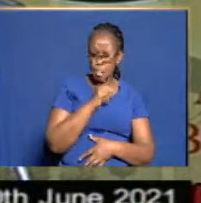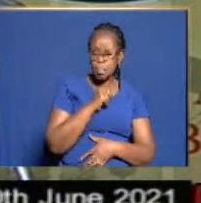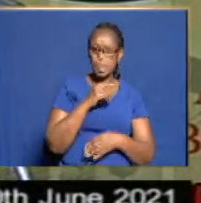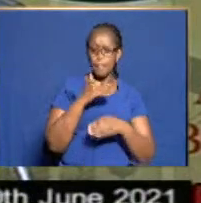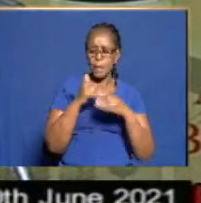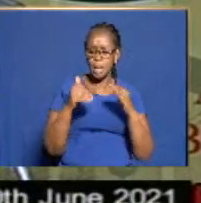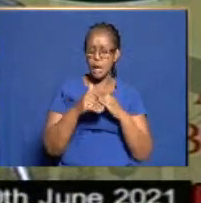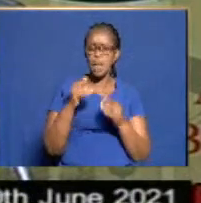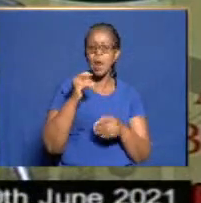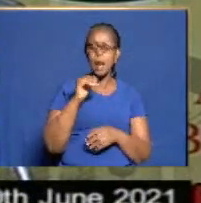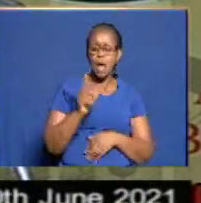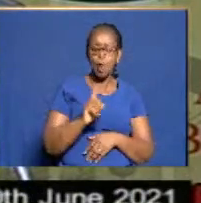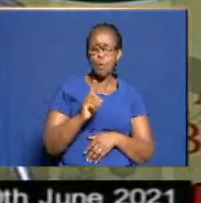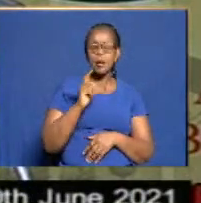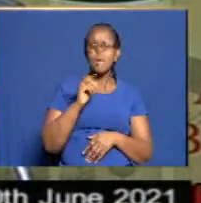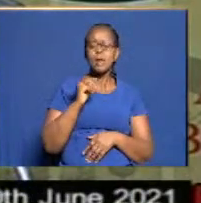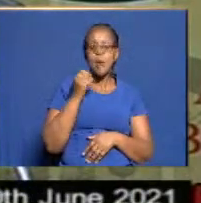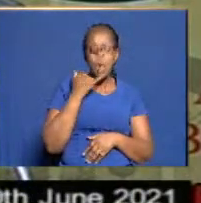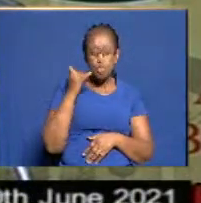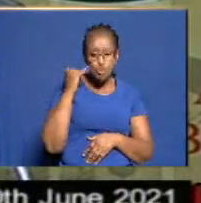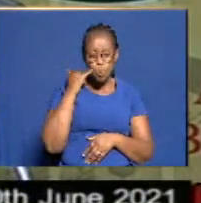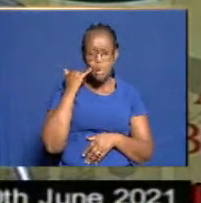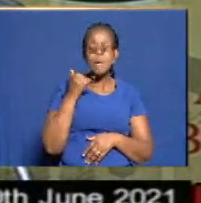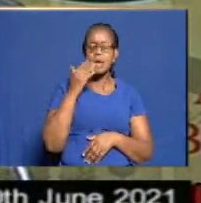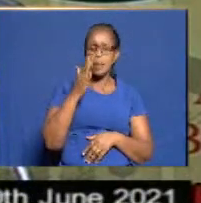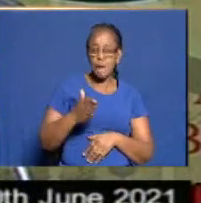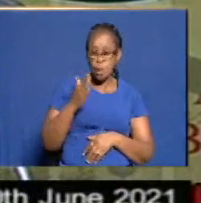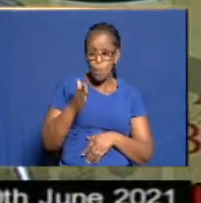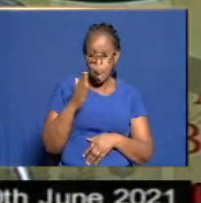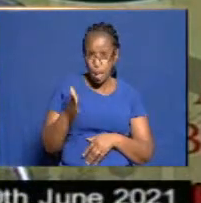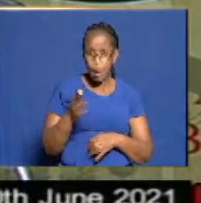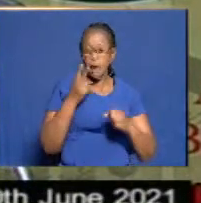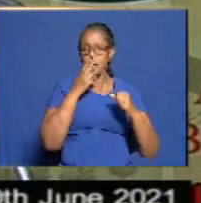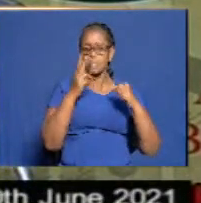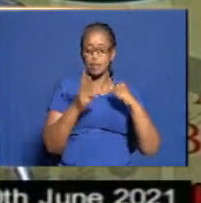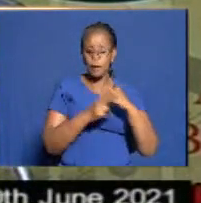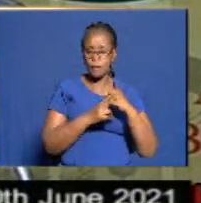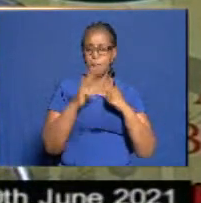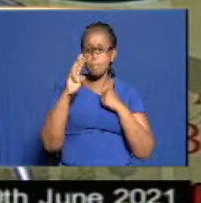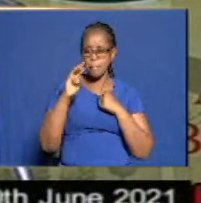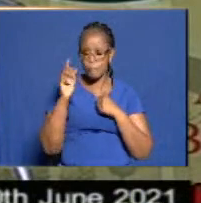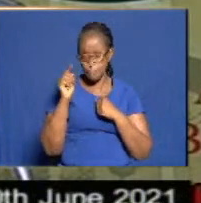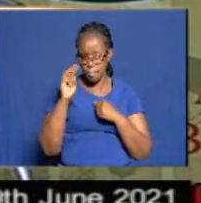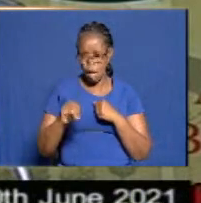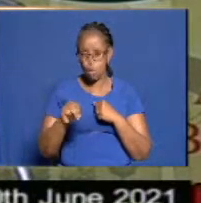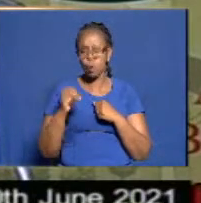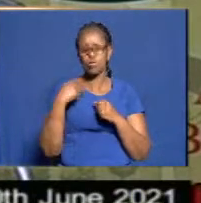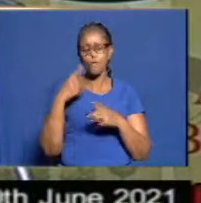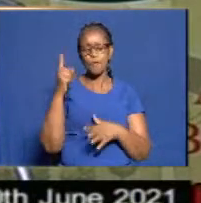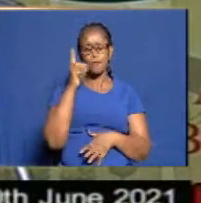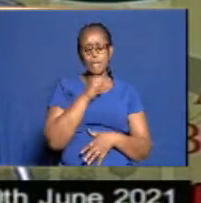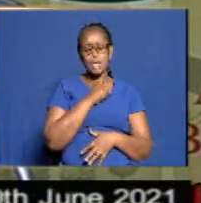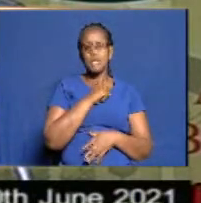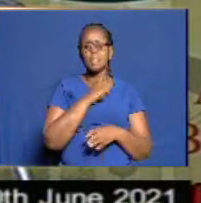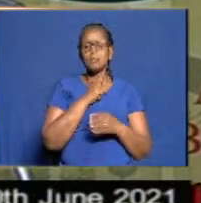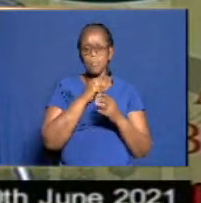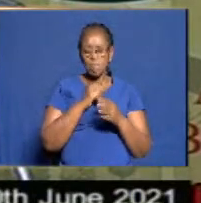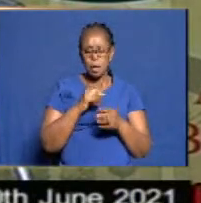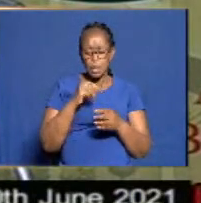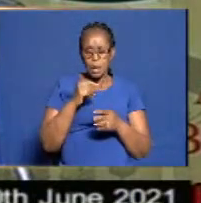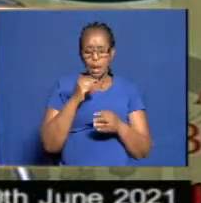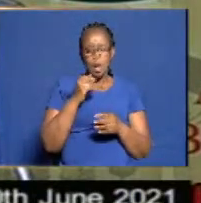Nanyuki meter gauge railway line, and Kenya shilling 700 million to complete rehabilitation of the Nakuru Kisumu meter